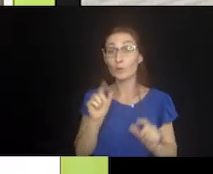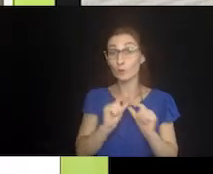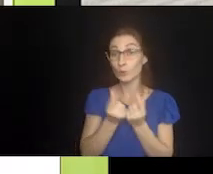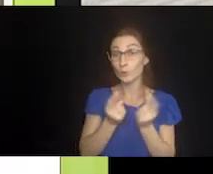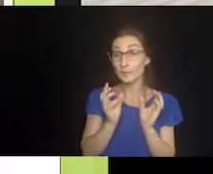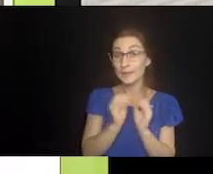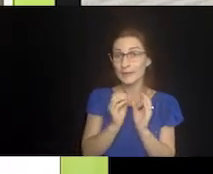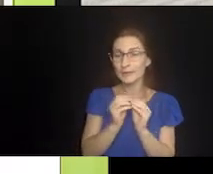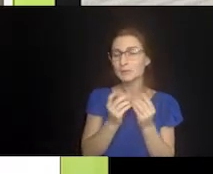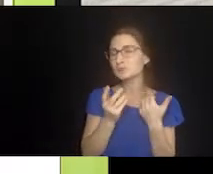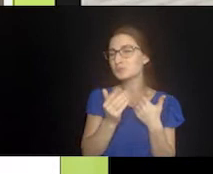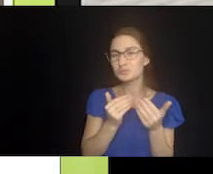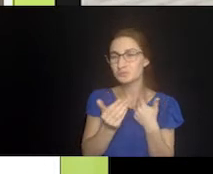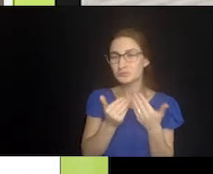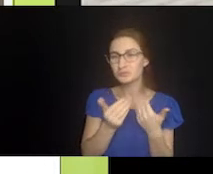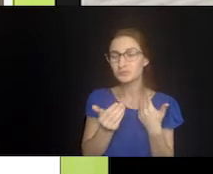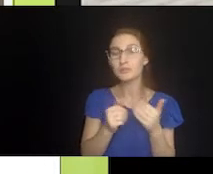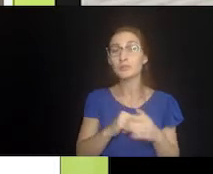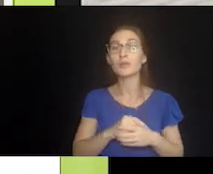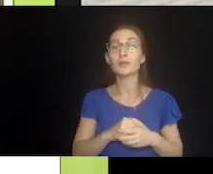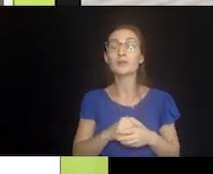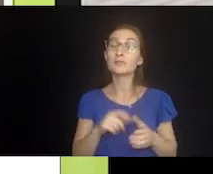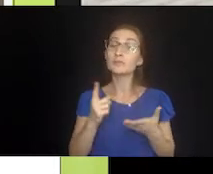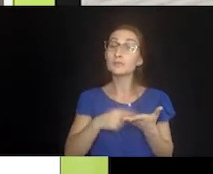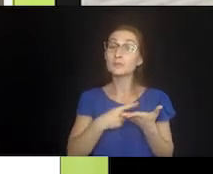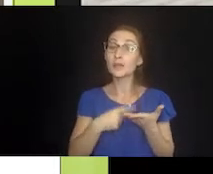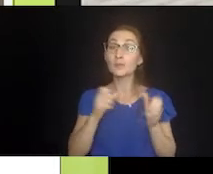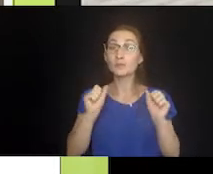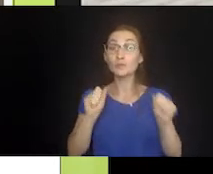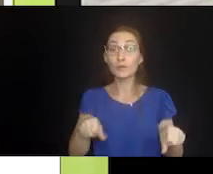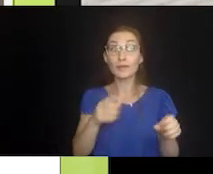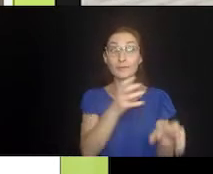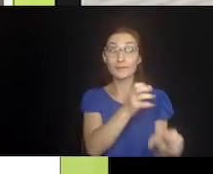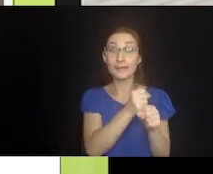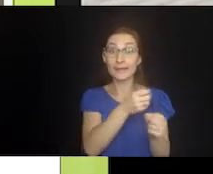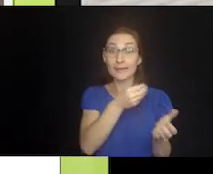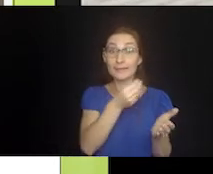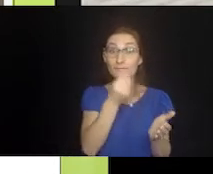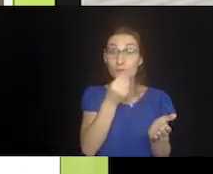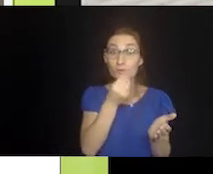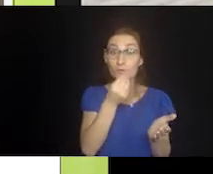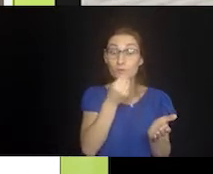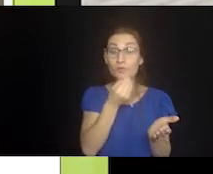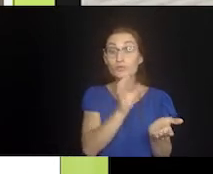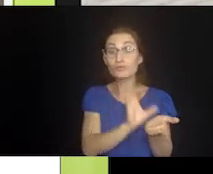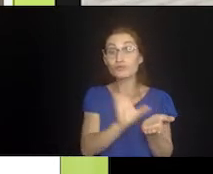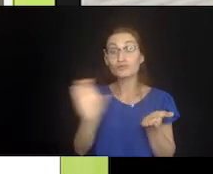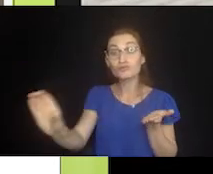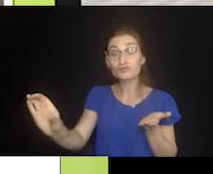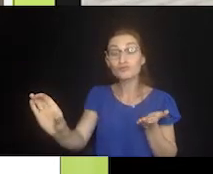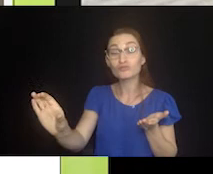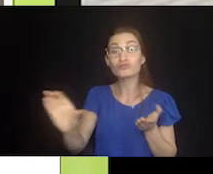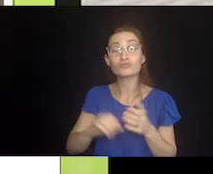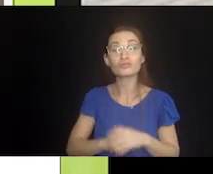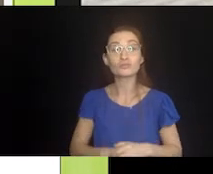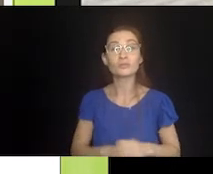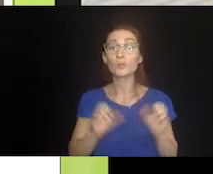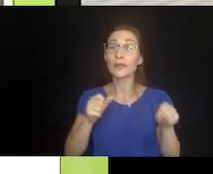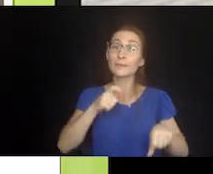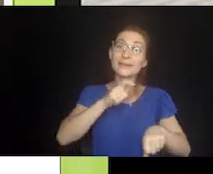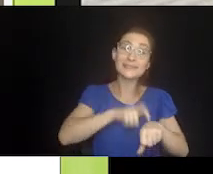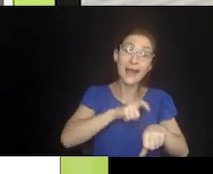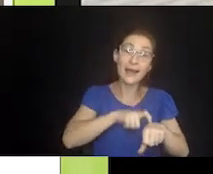or for your group meetings or whatever, sometimes you can get food as